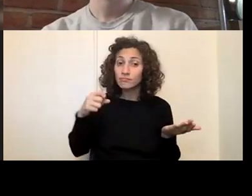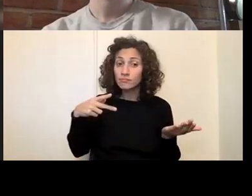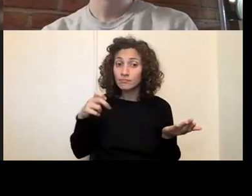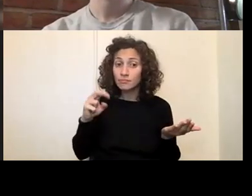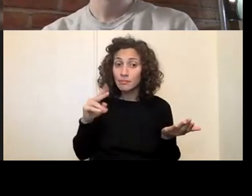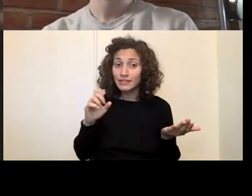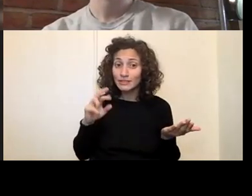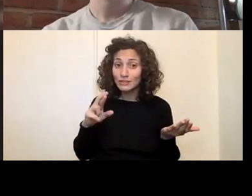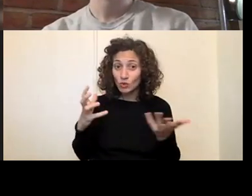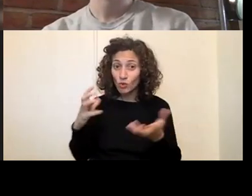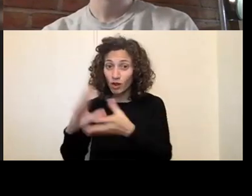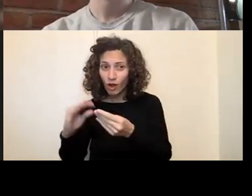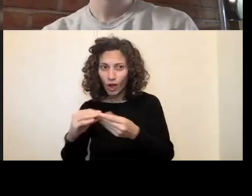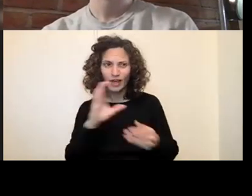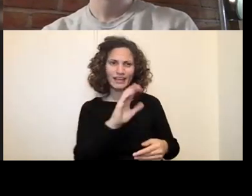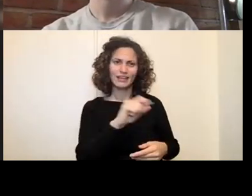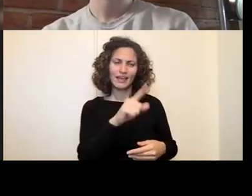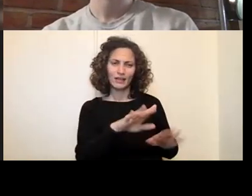give Caz a break.